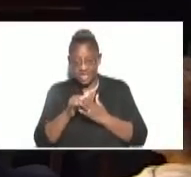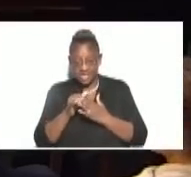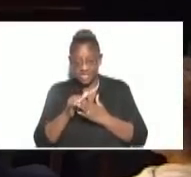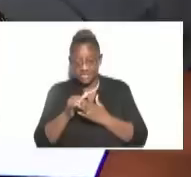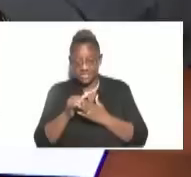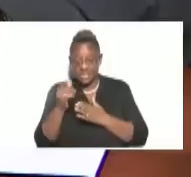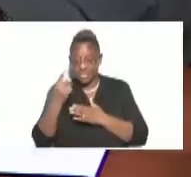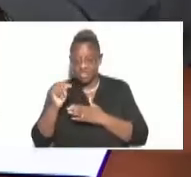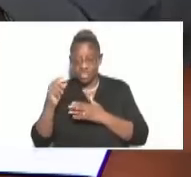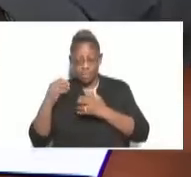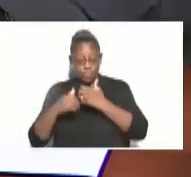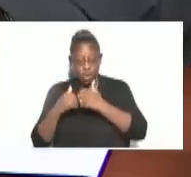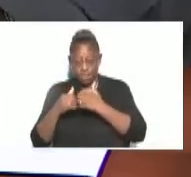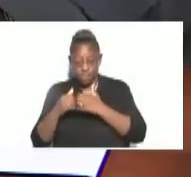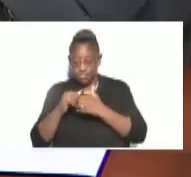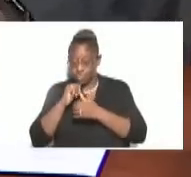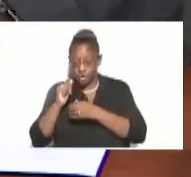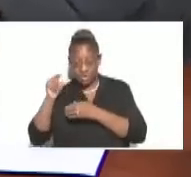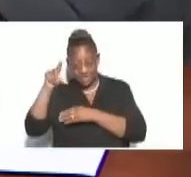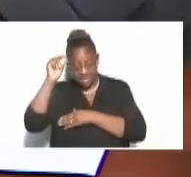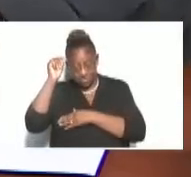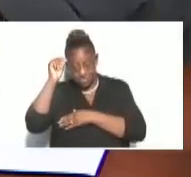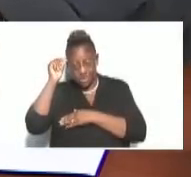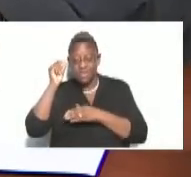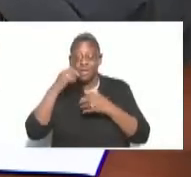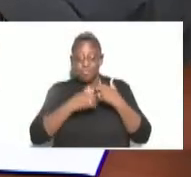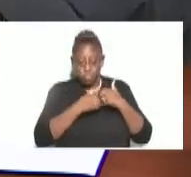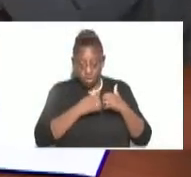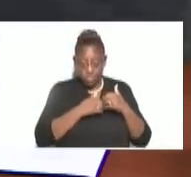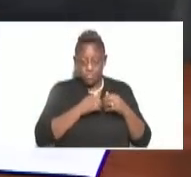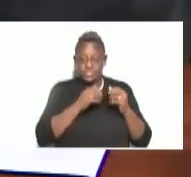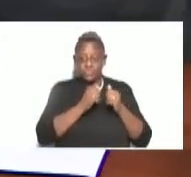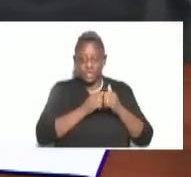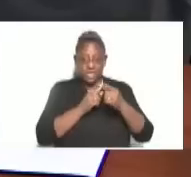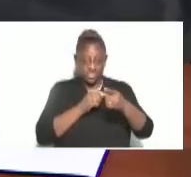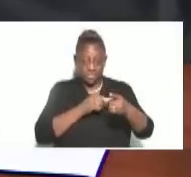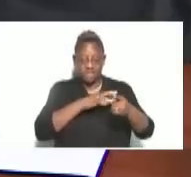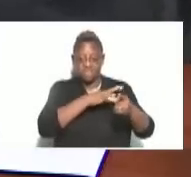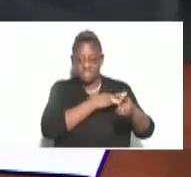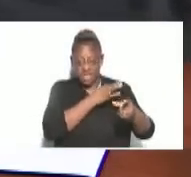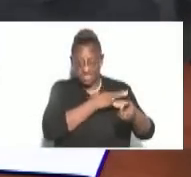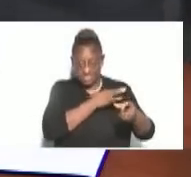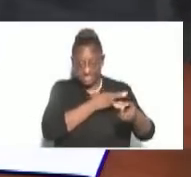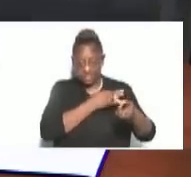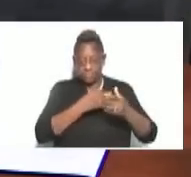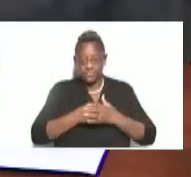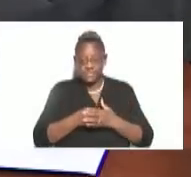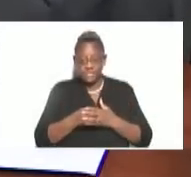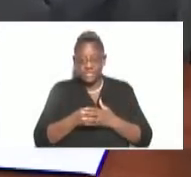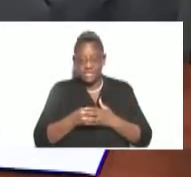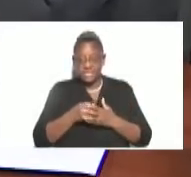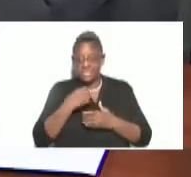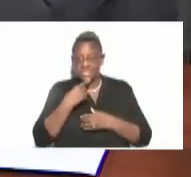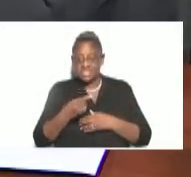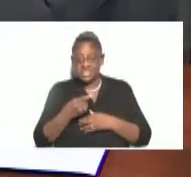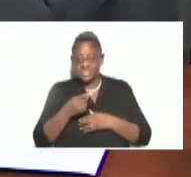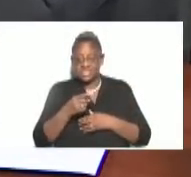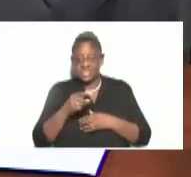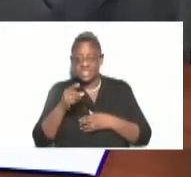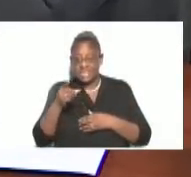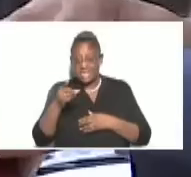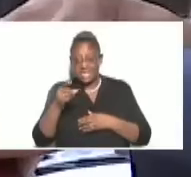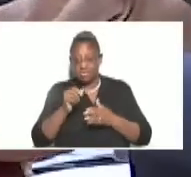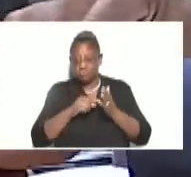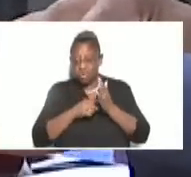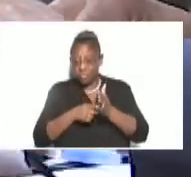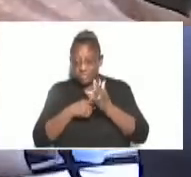say the problem is really with Farquharson. President Ferguson and his members seem uncertain about whose interests the labor director really